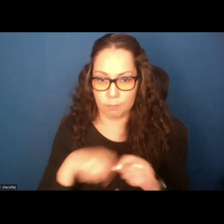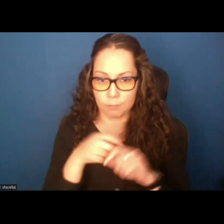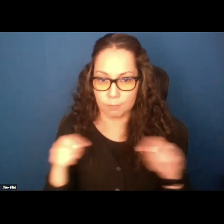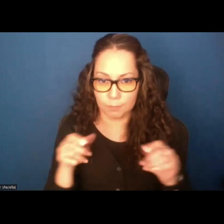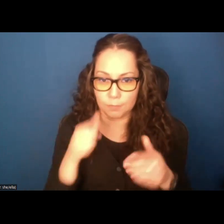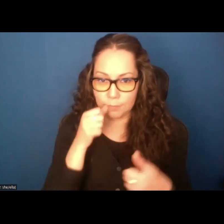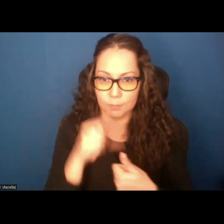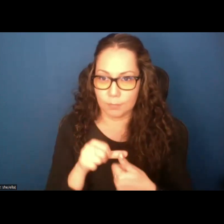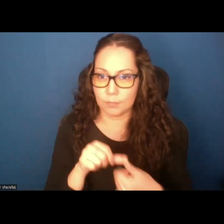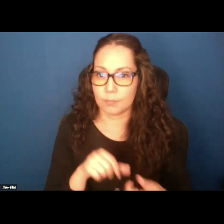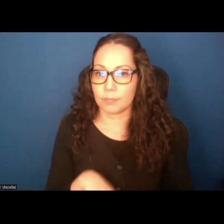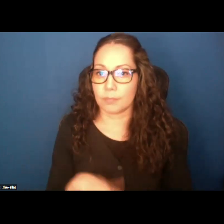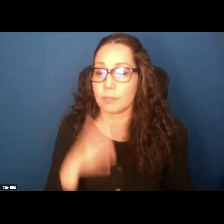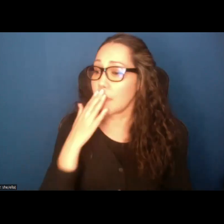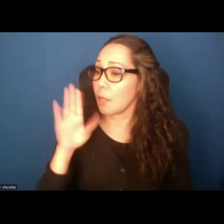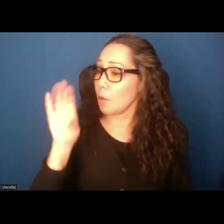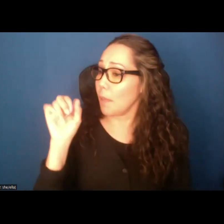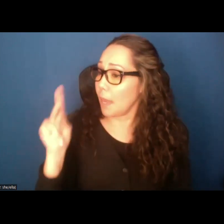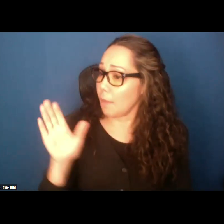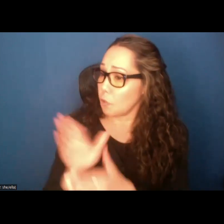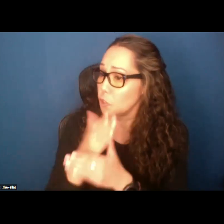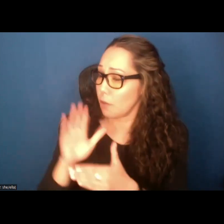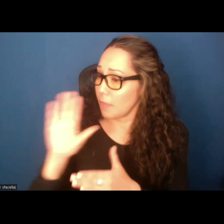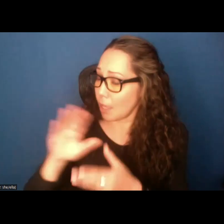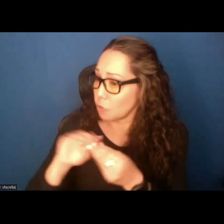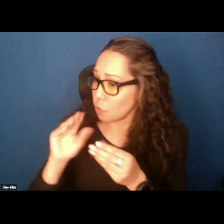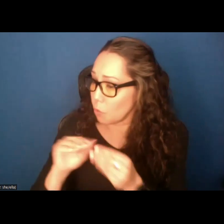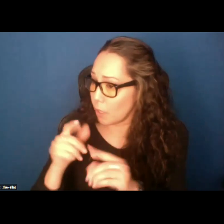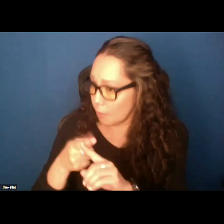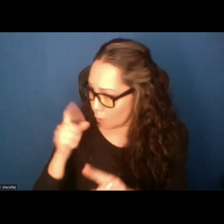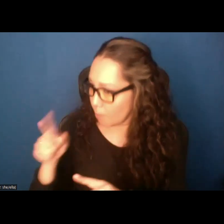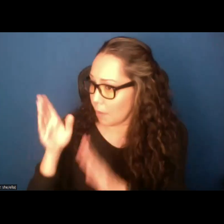Thank you, Blanca, for sharing that story on behalf of you.